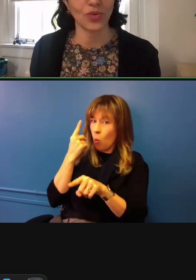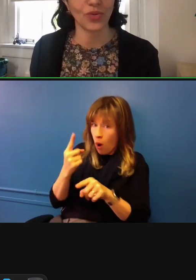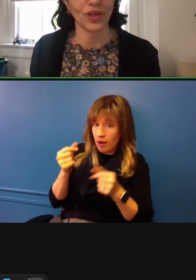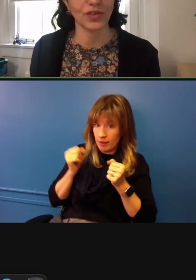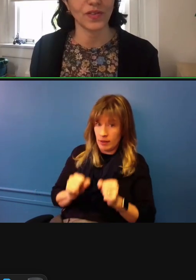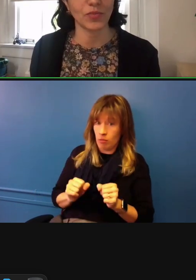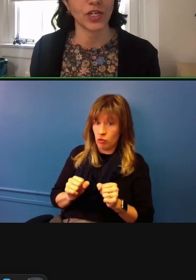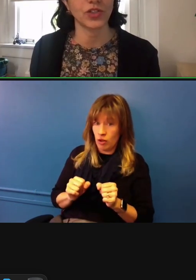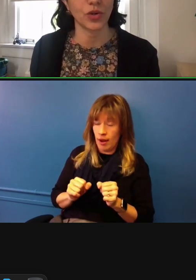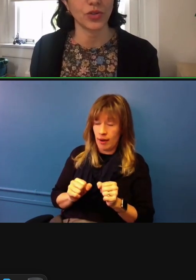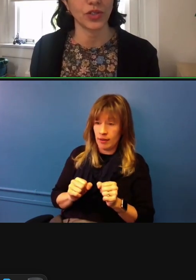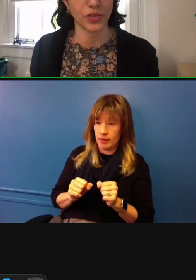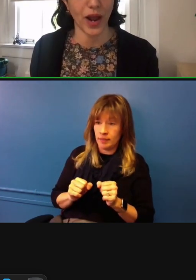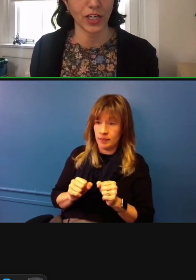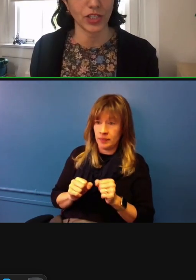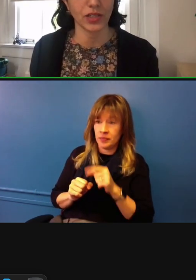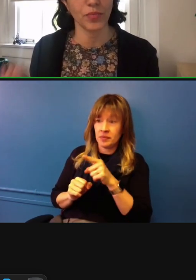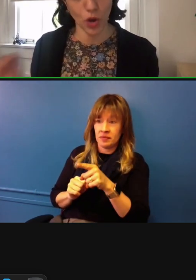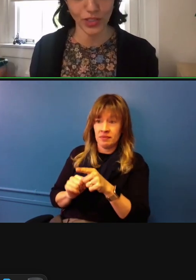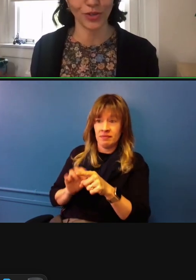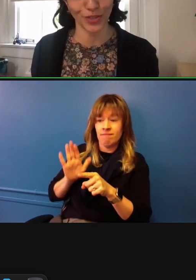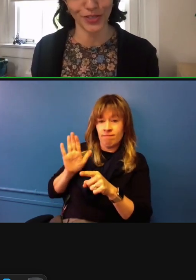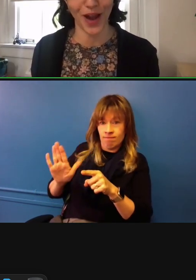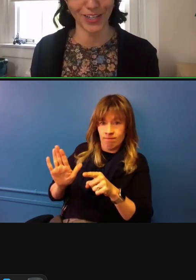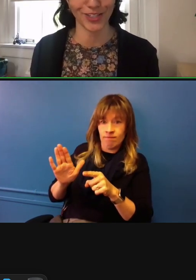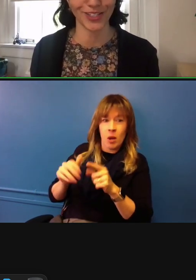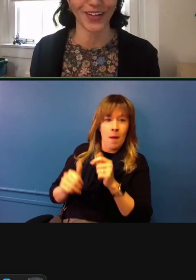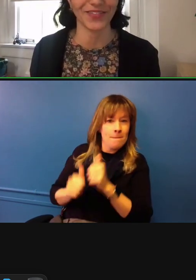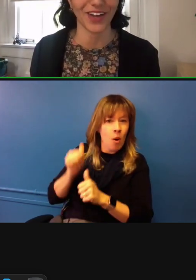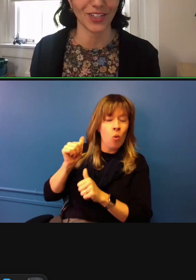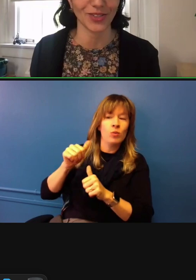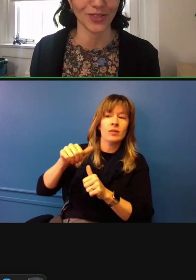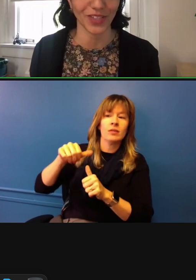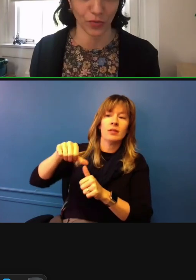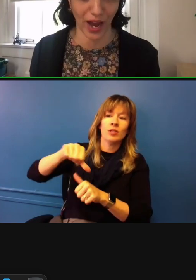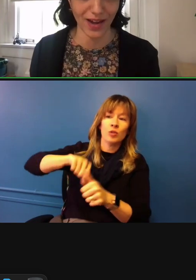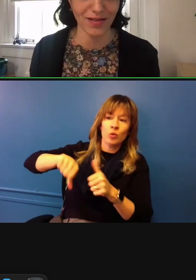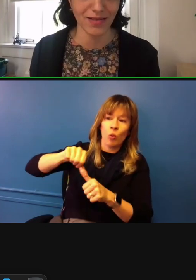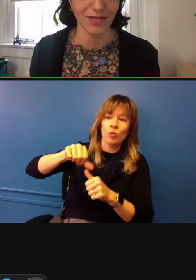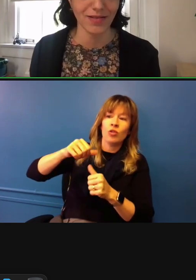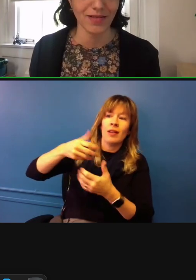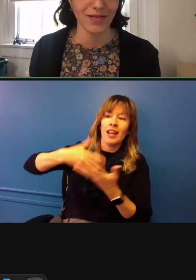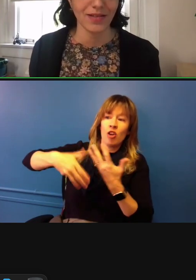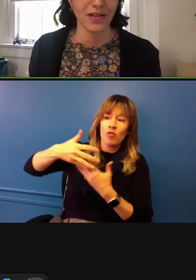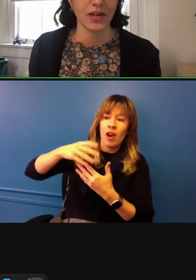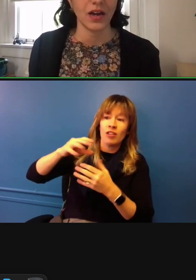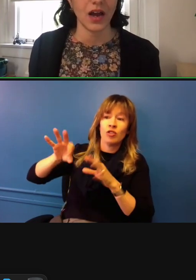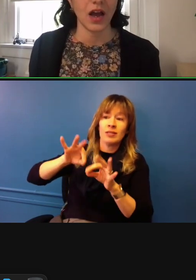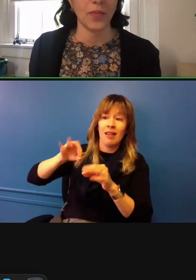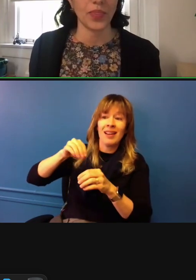showing you the subject's social interaction, the most social interaction selective voxels in red.